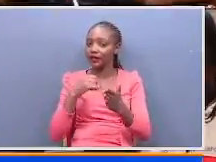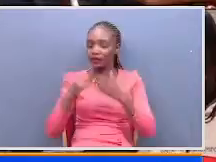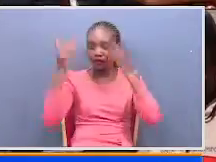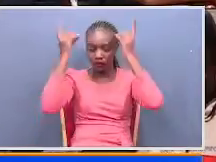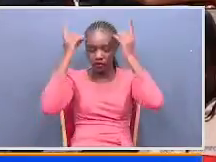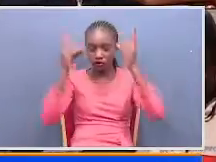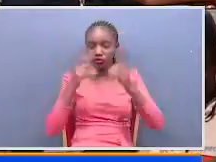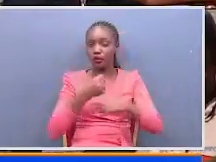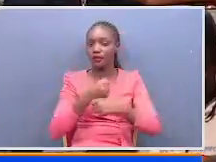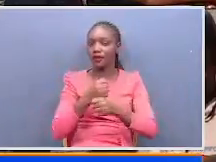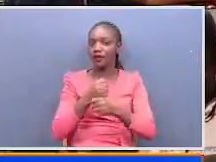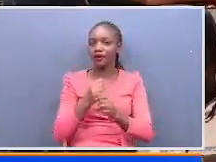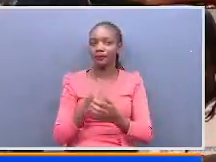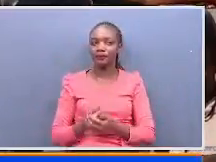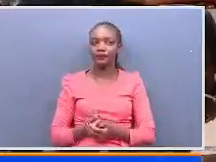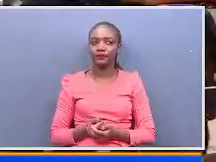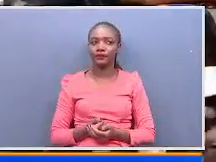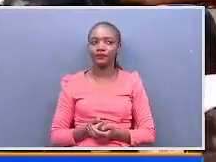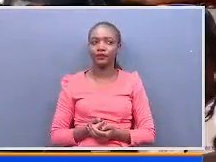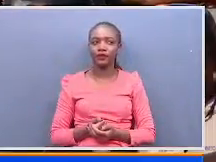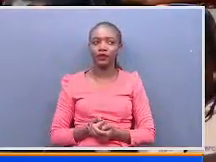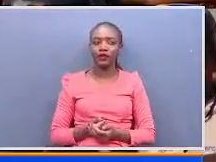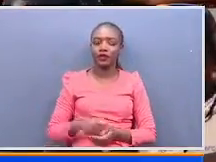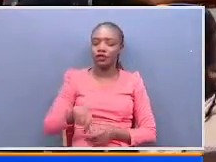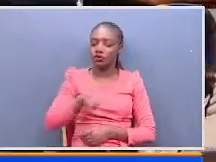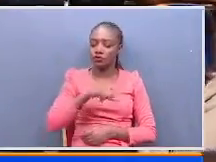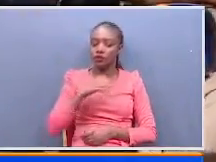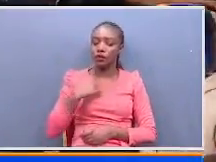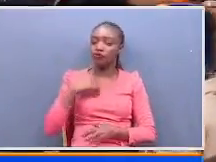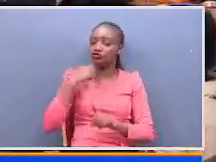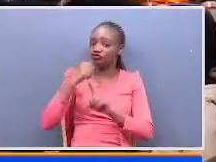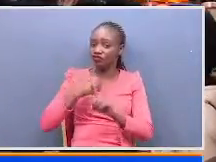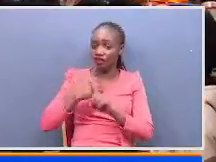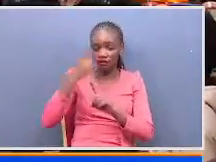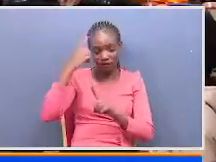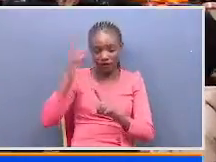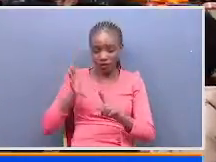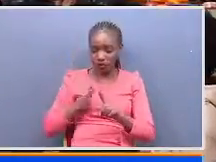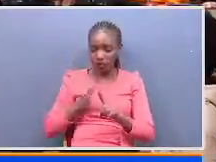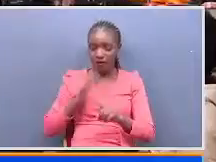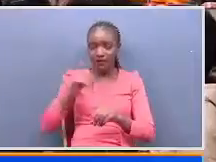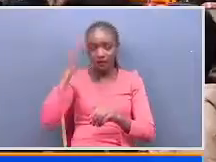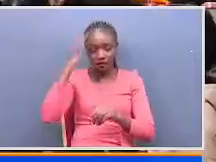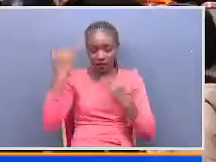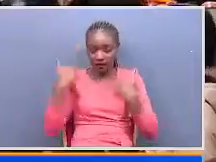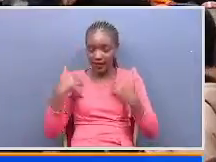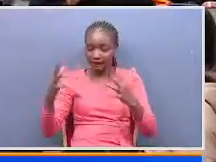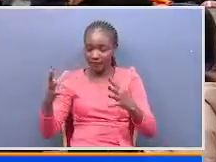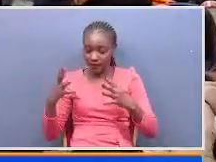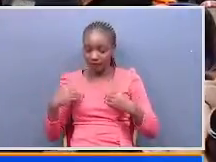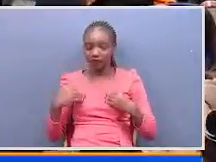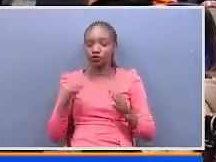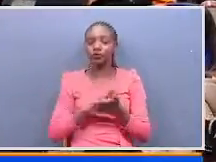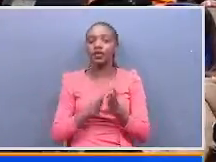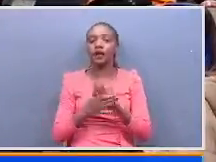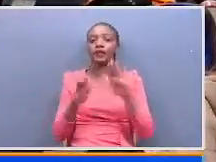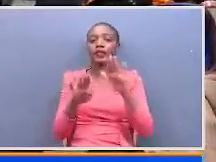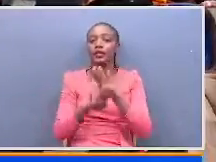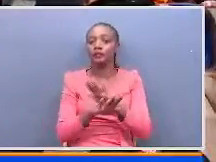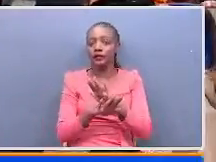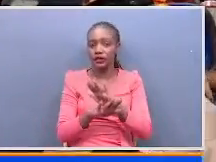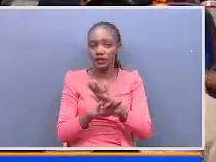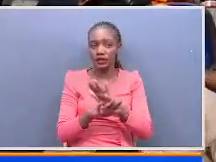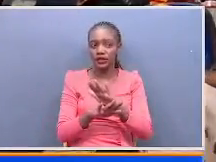decision-making. Nahitaji watu watetee wa mama pale ndani. Na ndiposa nilikubali, niingie pale